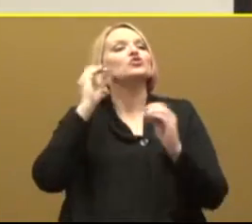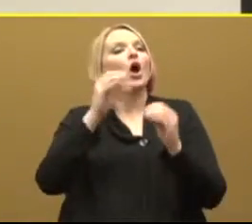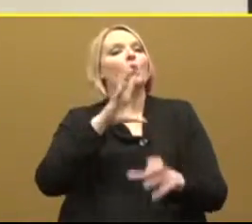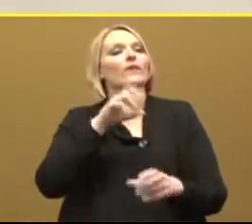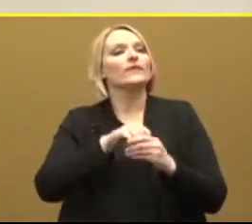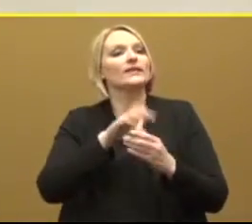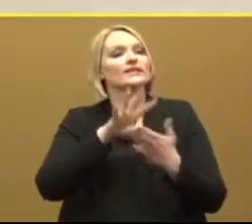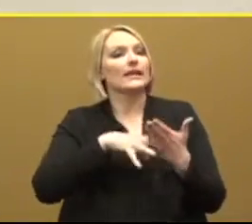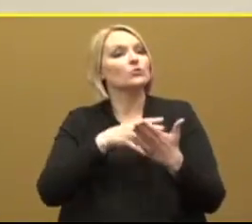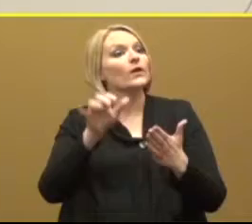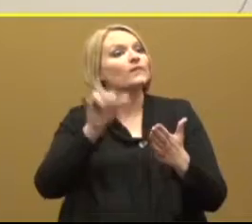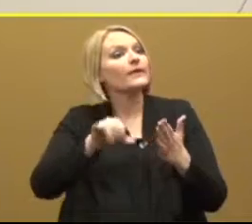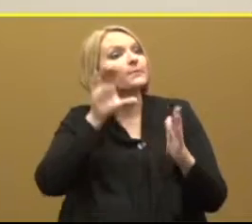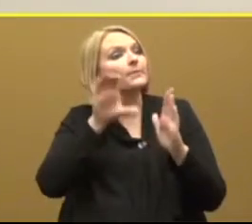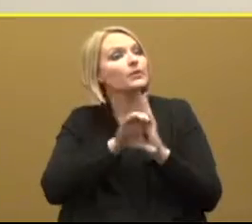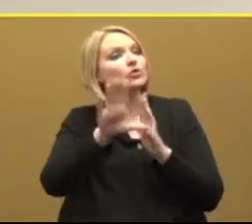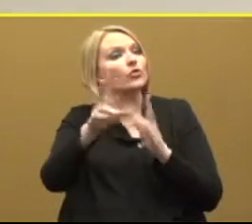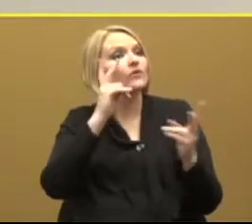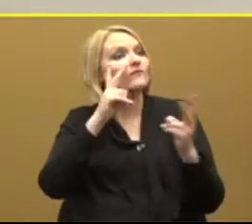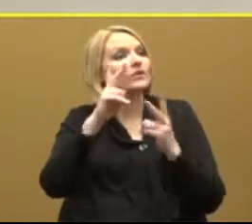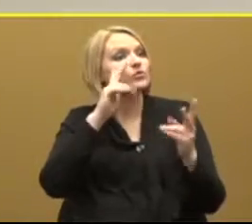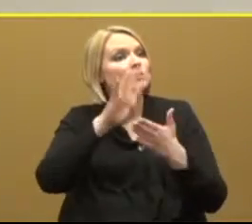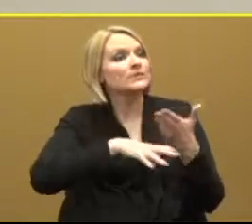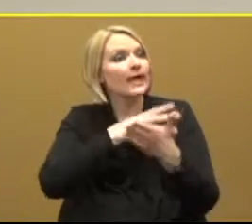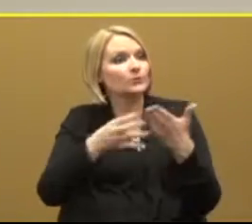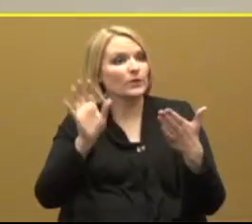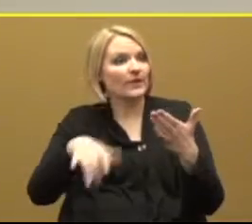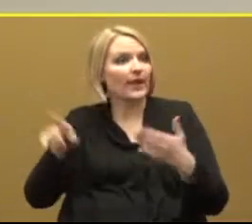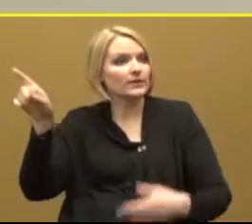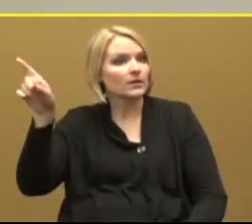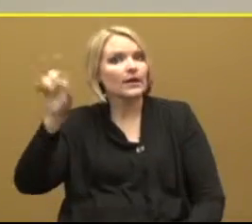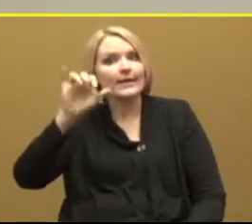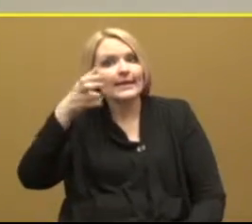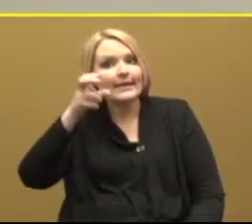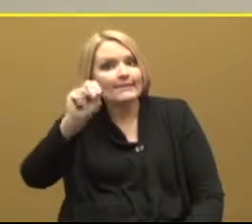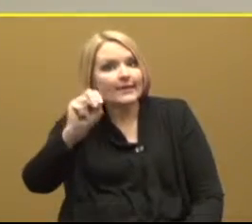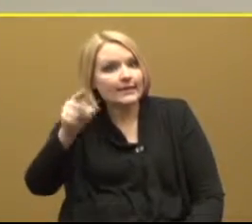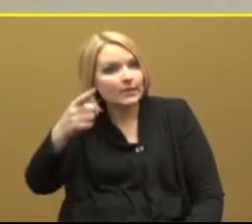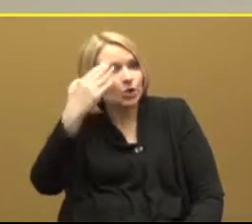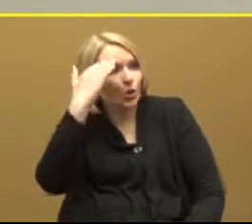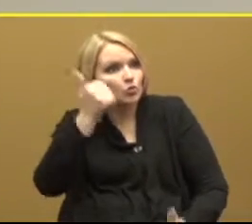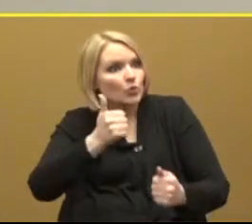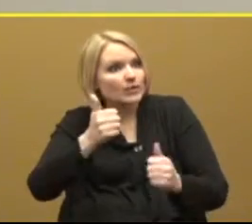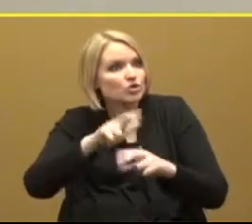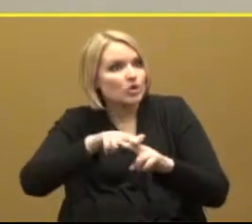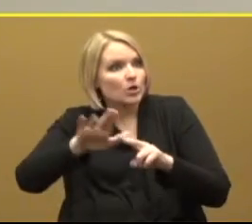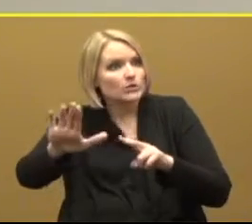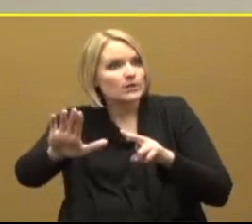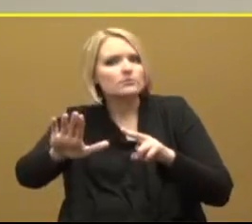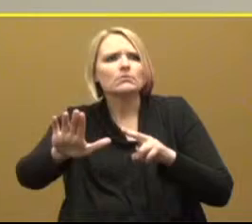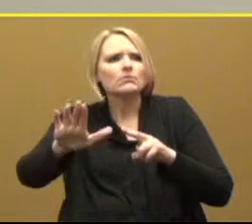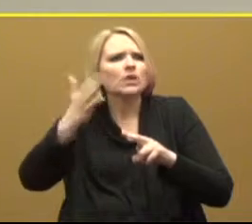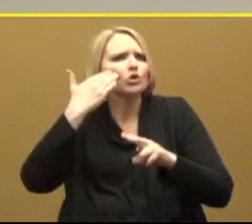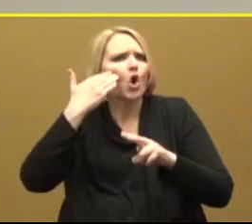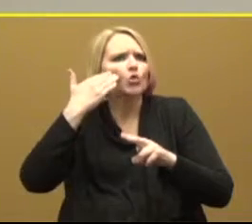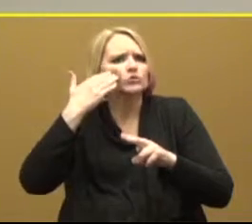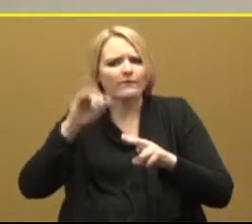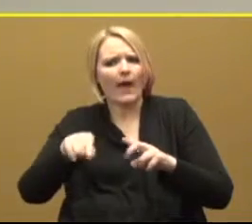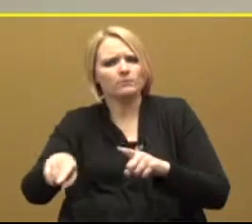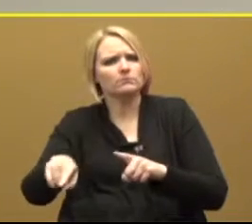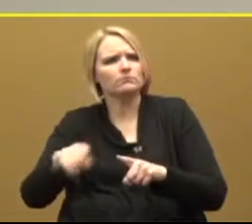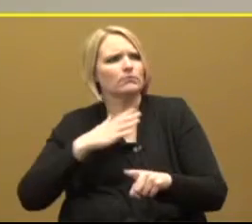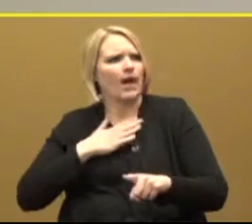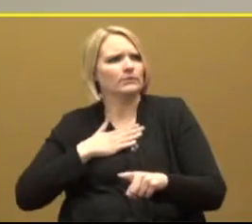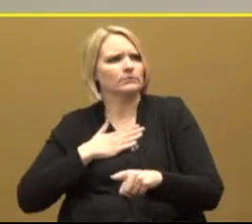This is the picture on their visual schedule. This. Does Ethan know what chair to go to? Yeah, everybody knows that's my chair,